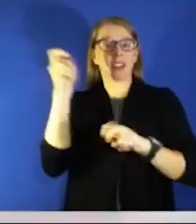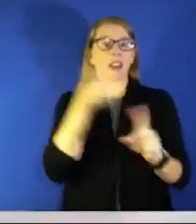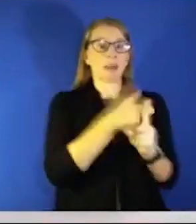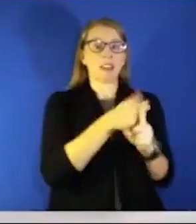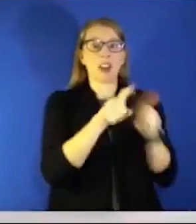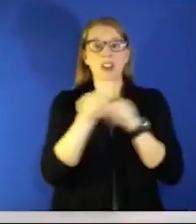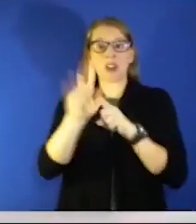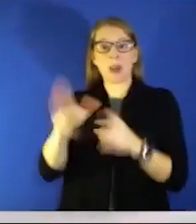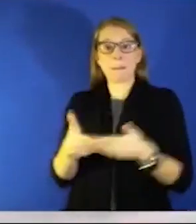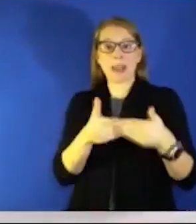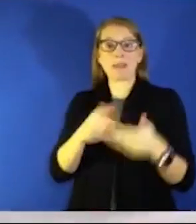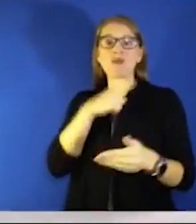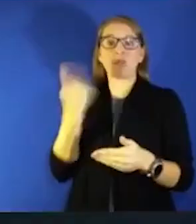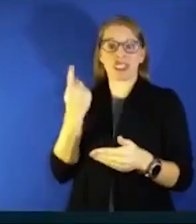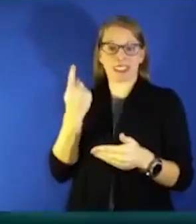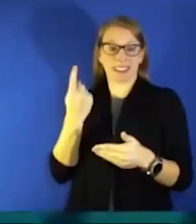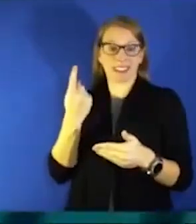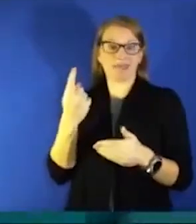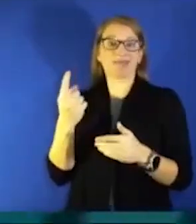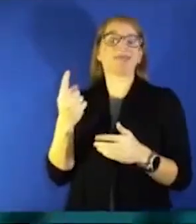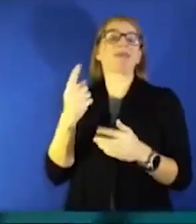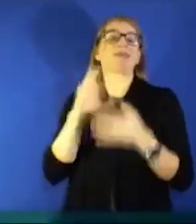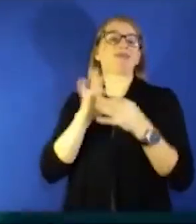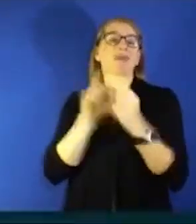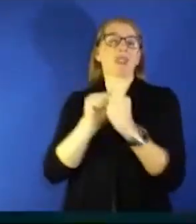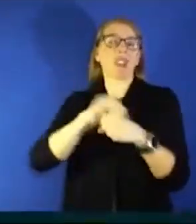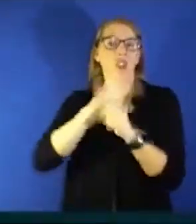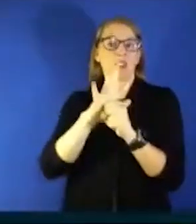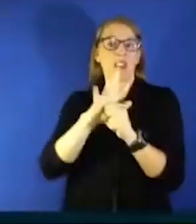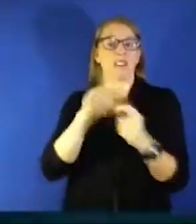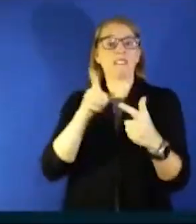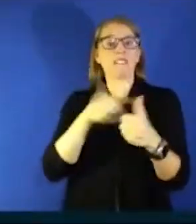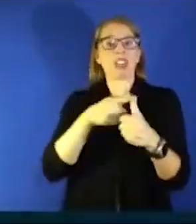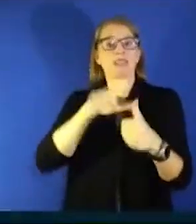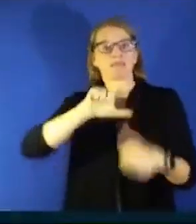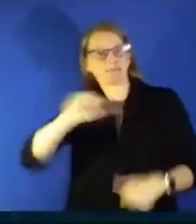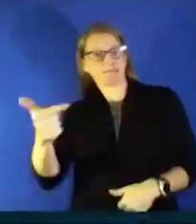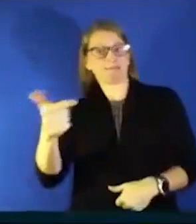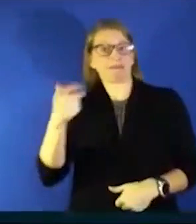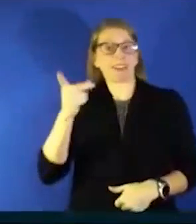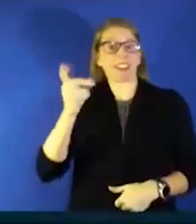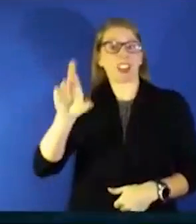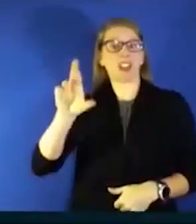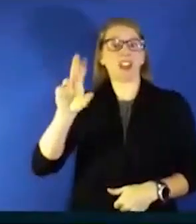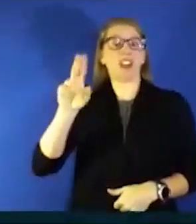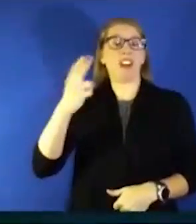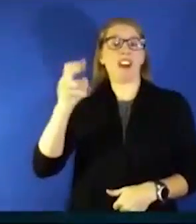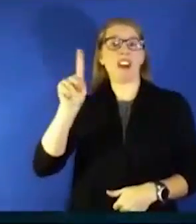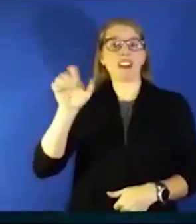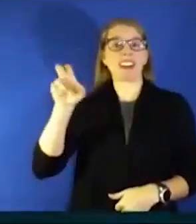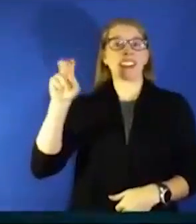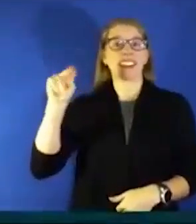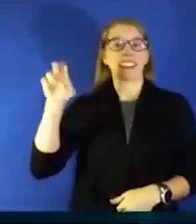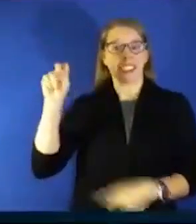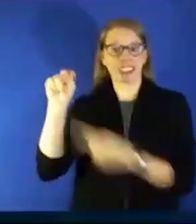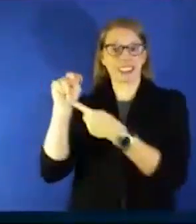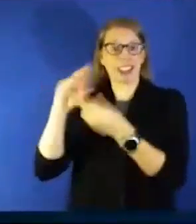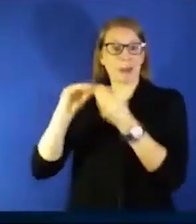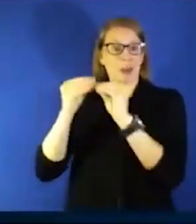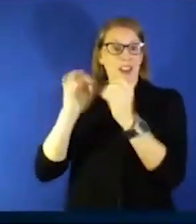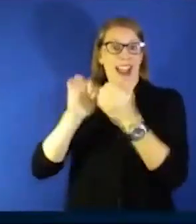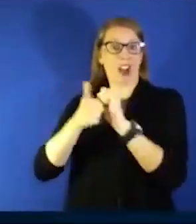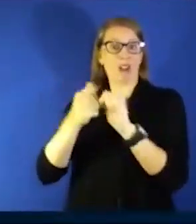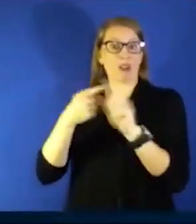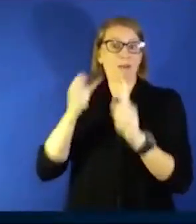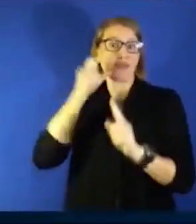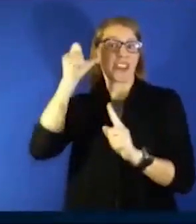at risk. But first, we want to check in with Dr. Dana Hawkinson this morning. Good morning to you. How'd we do since we saw you last yesterday? Yeah, thanks for that,